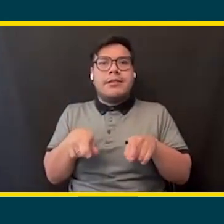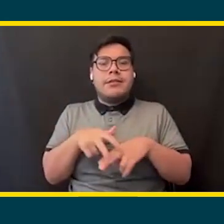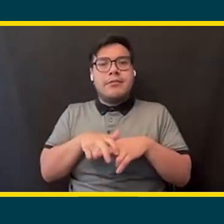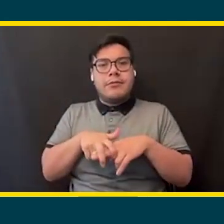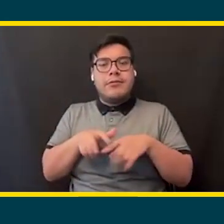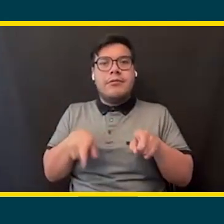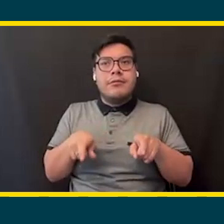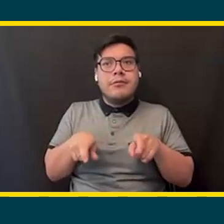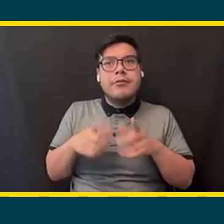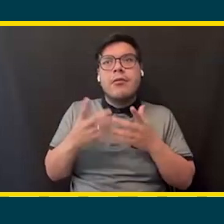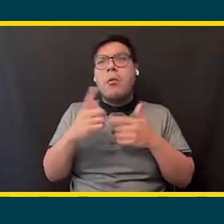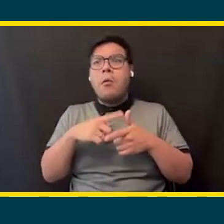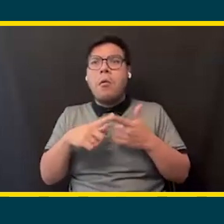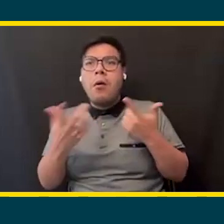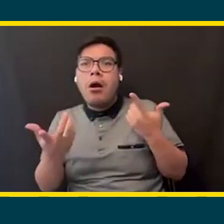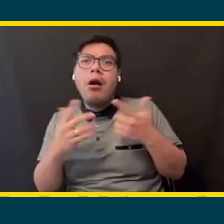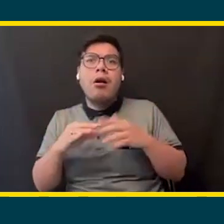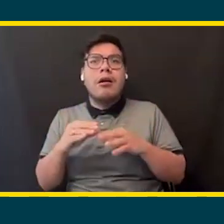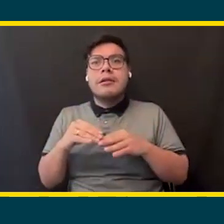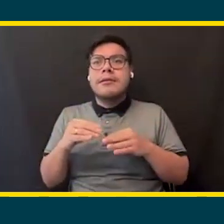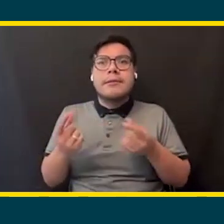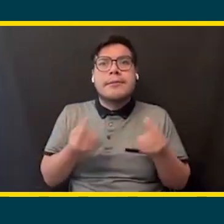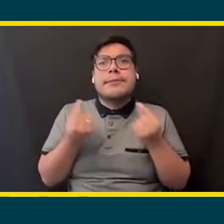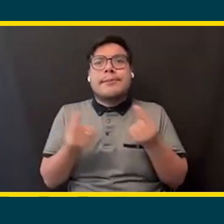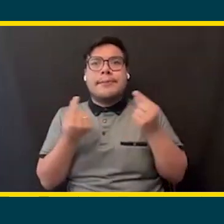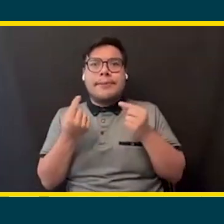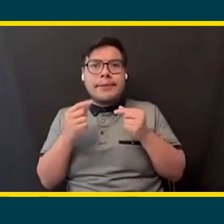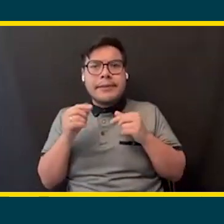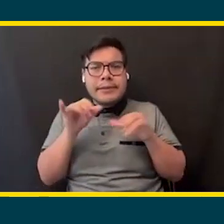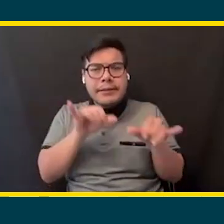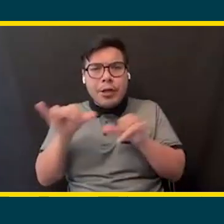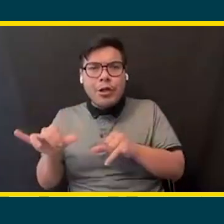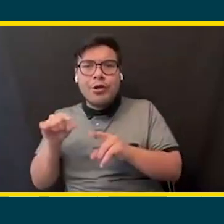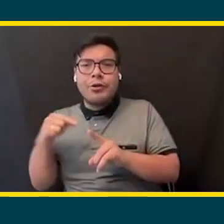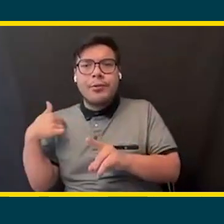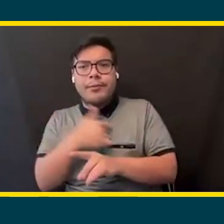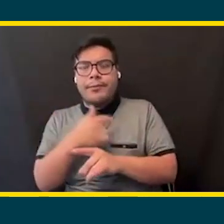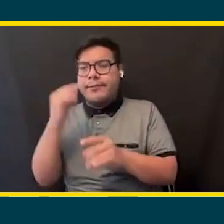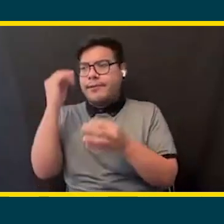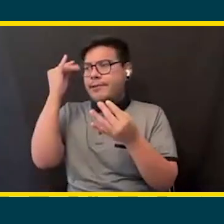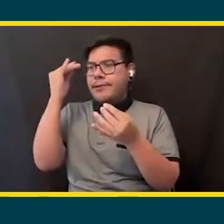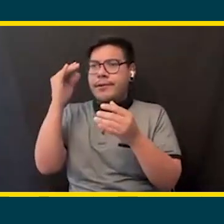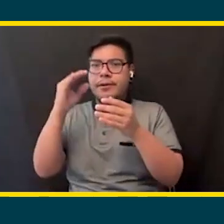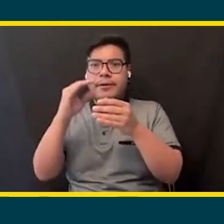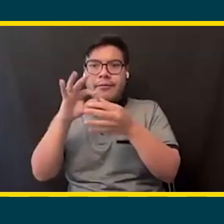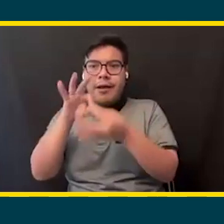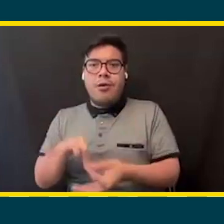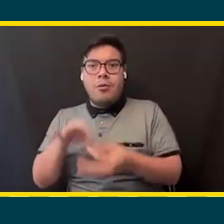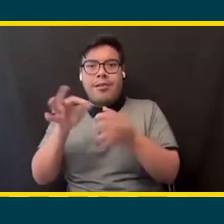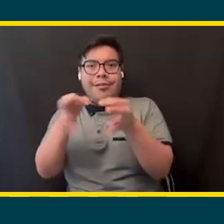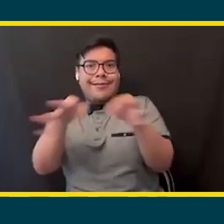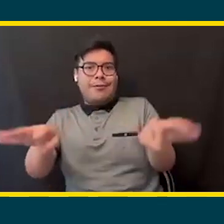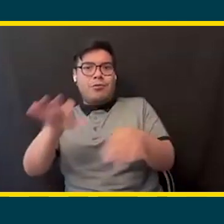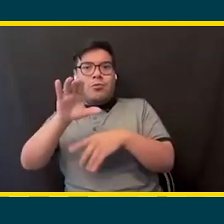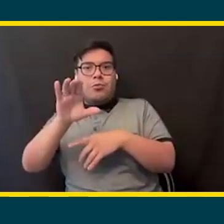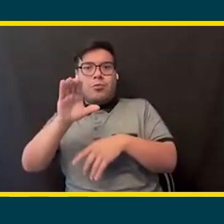of making small movements, similar when we think about the language around code switching,